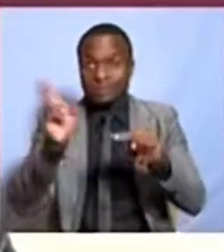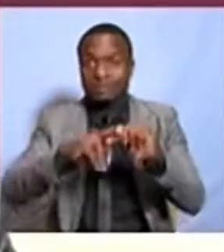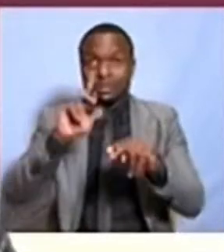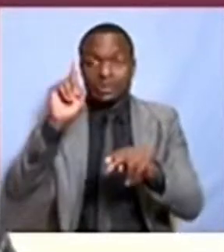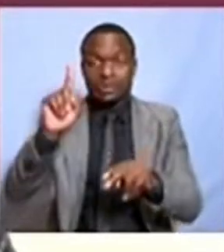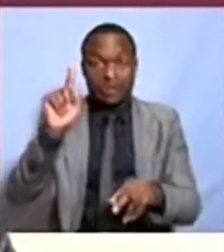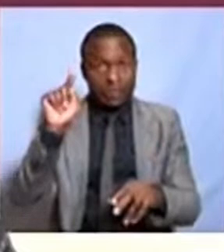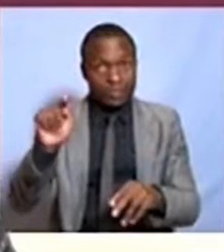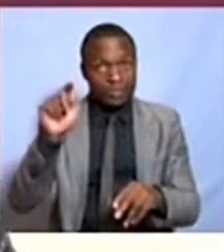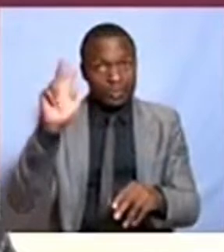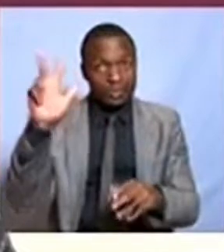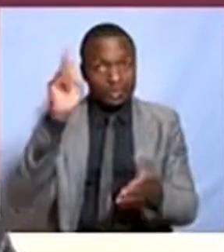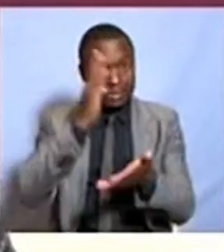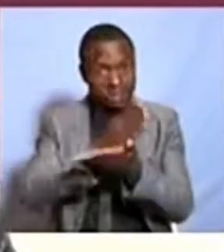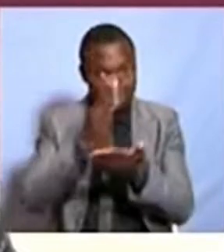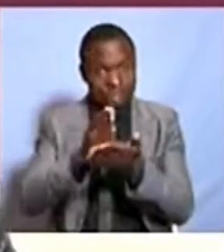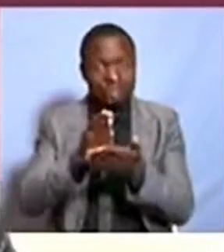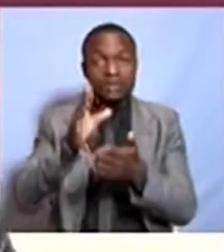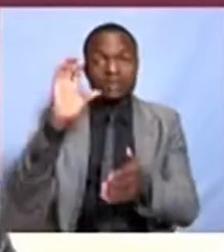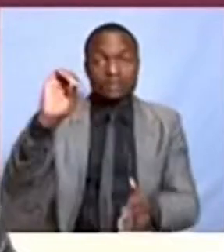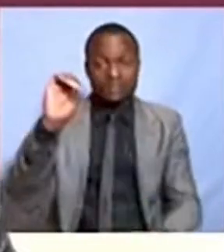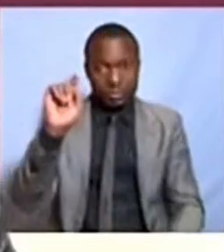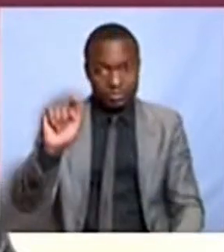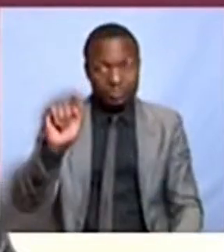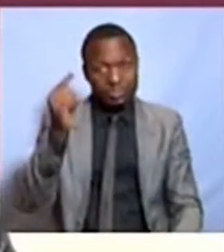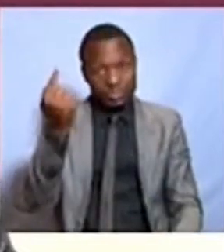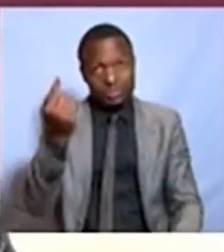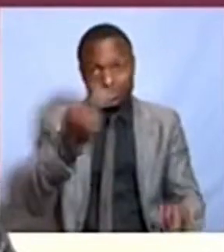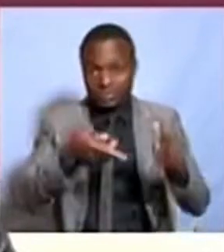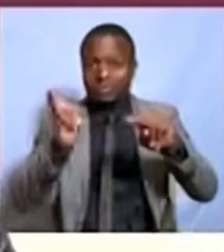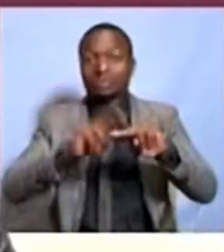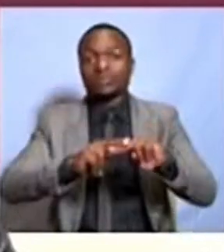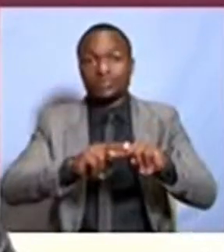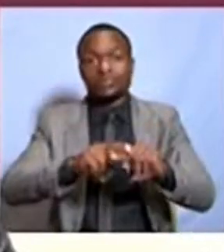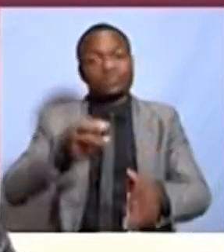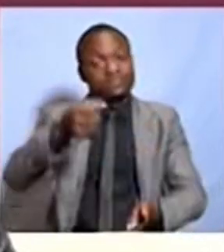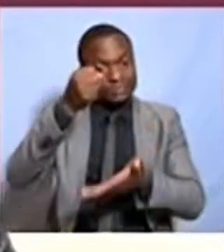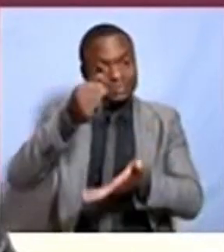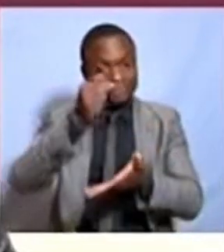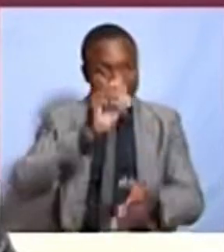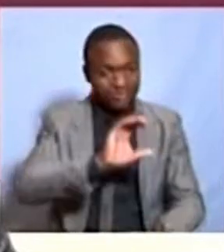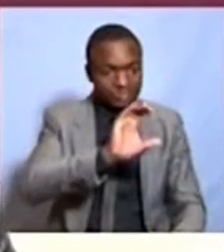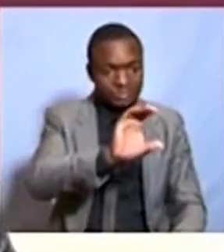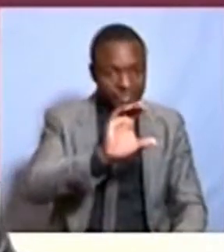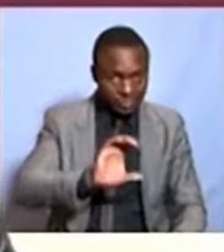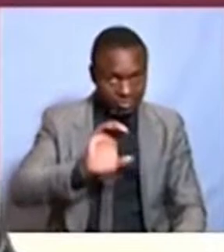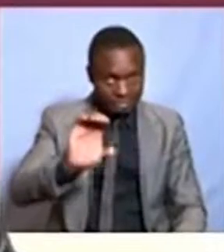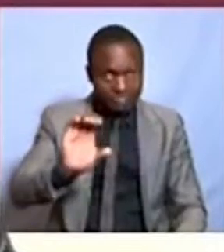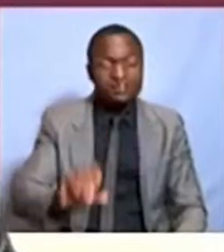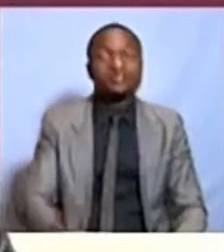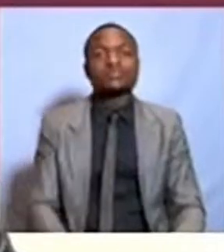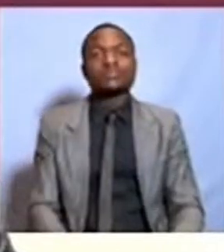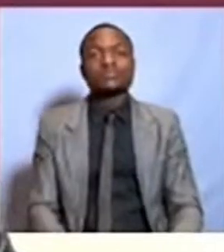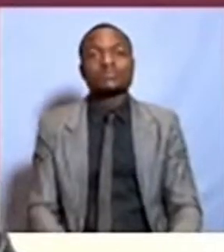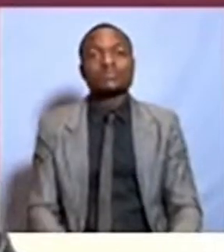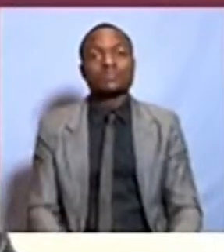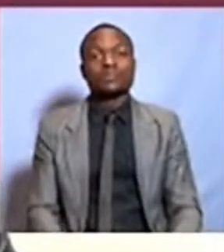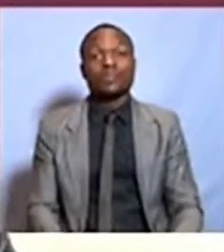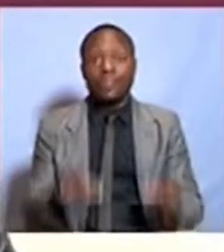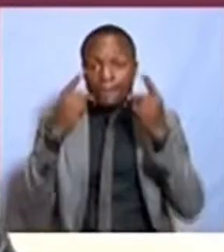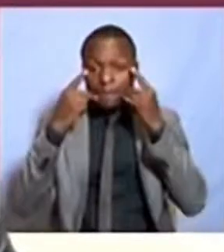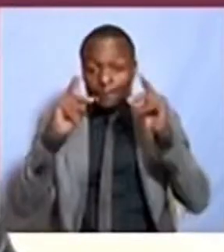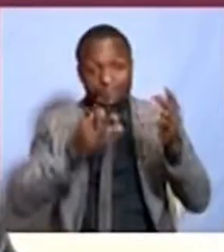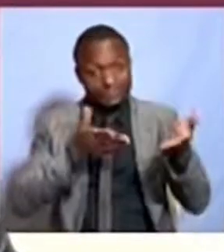billion, which translates into a 0.1 increase in budget allocation. For the public